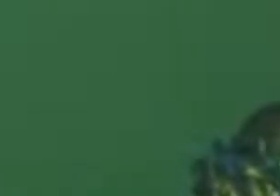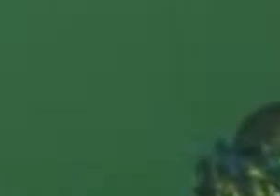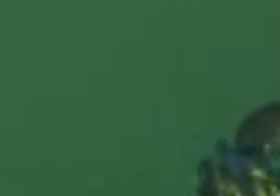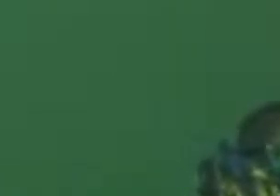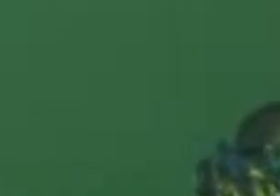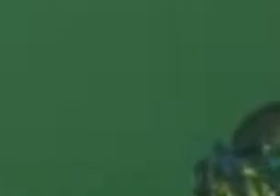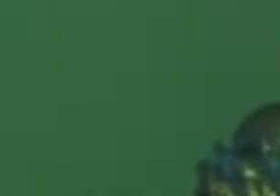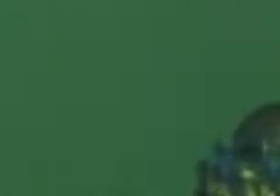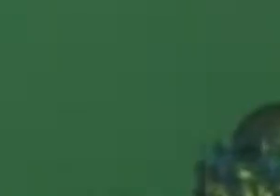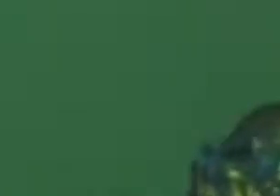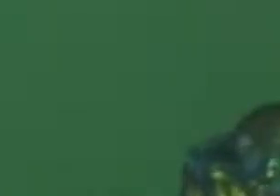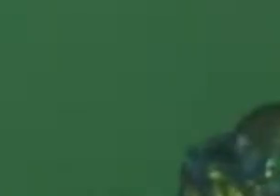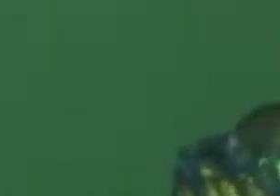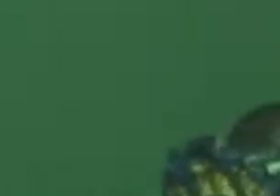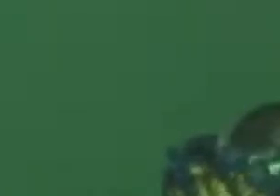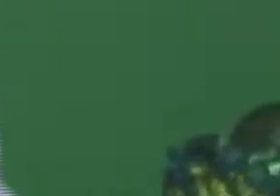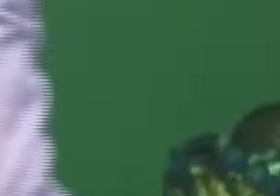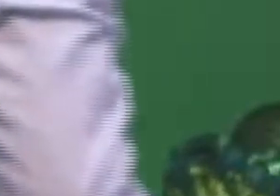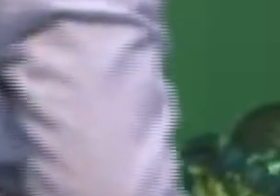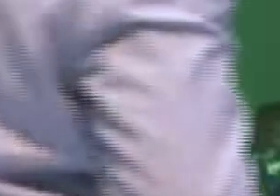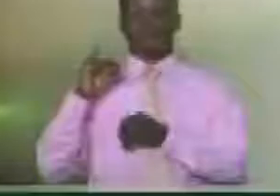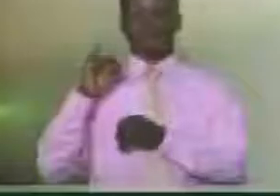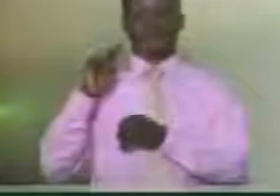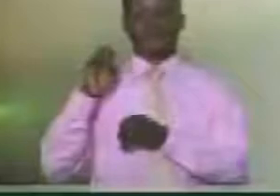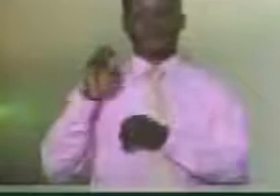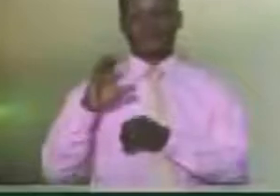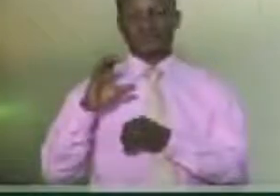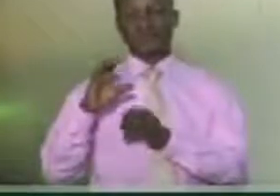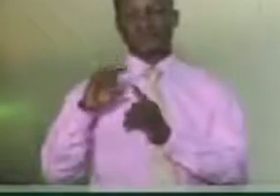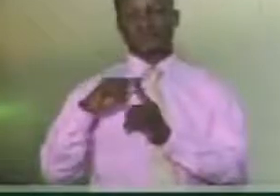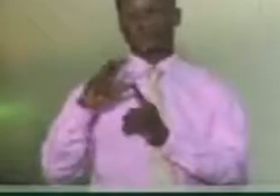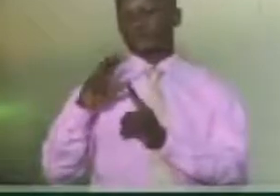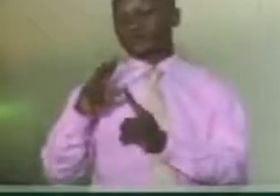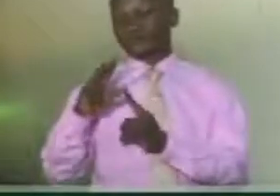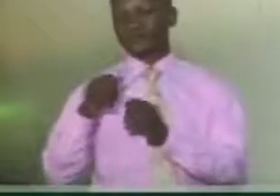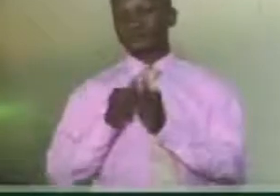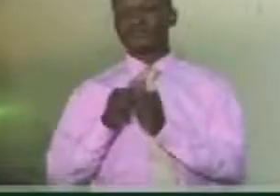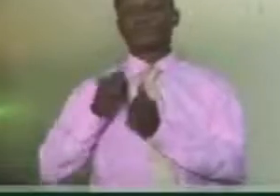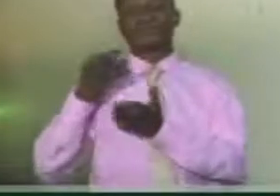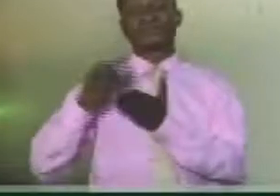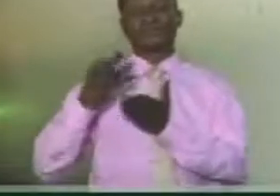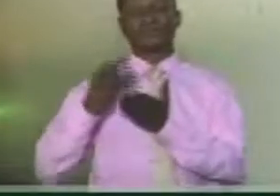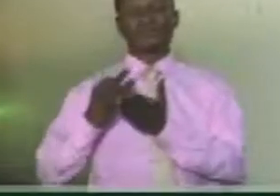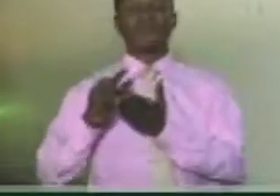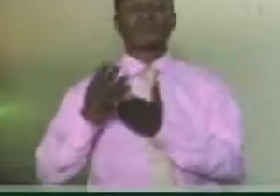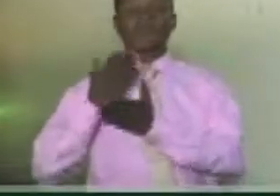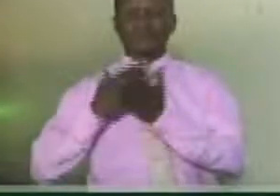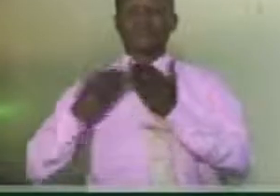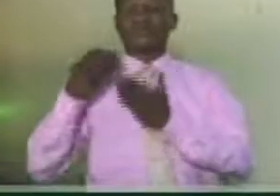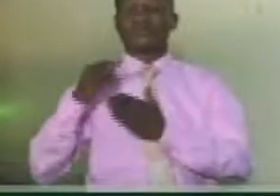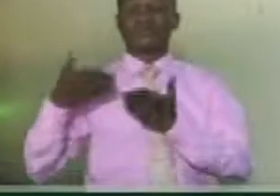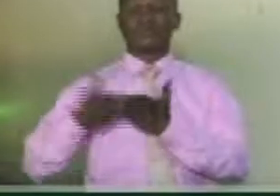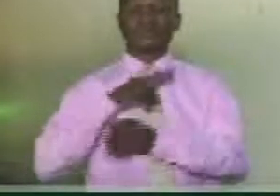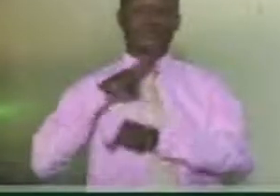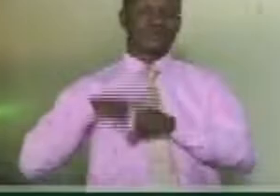Early release of election funds to IMEC, Clause 3. The bill strengthens the financial independence of the Independent National